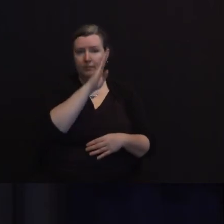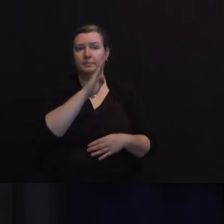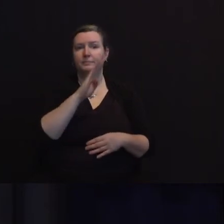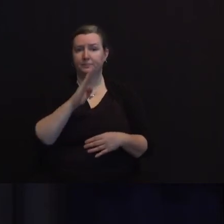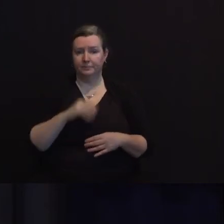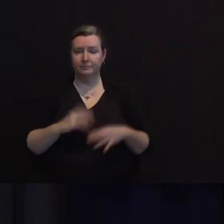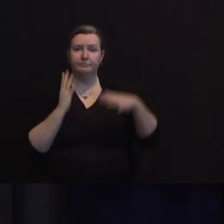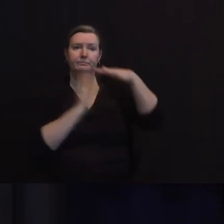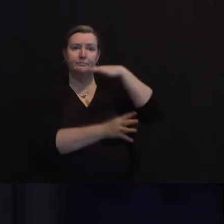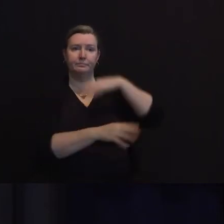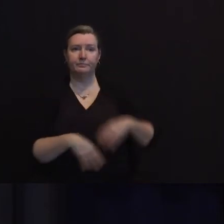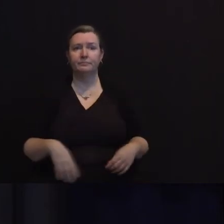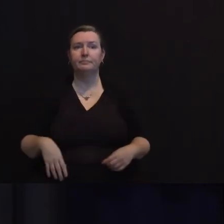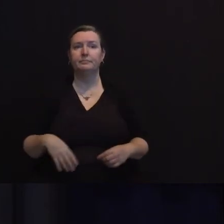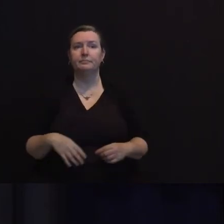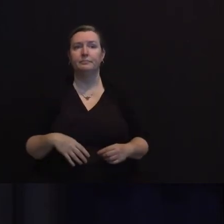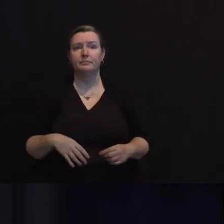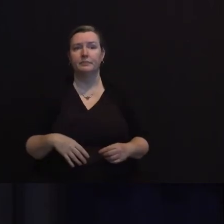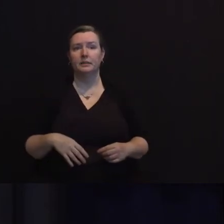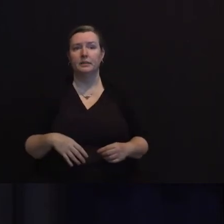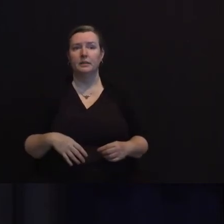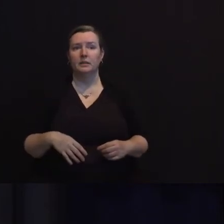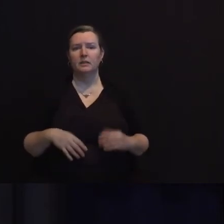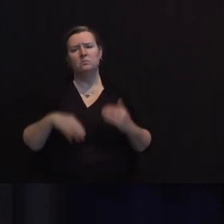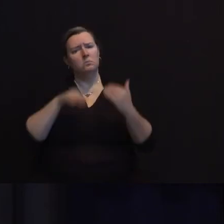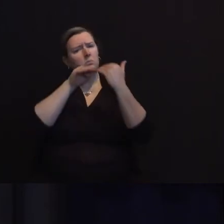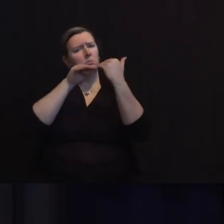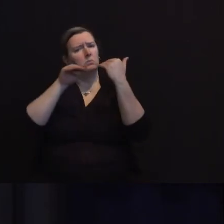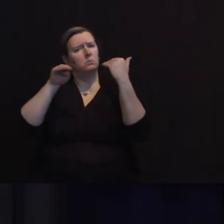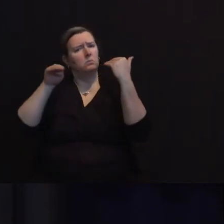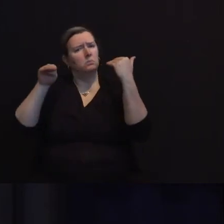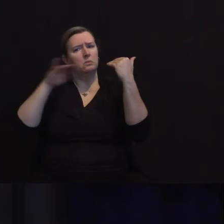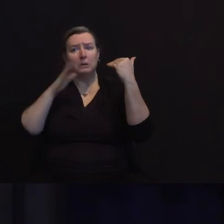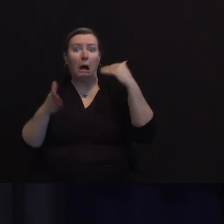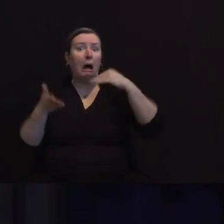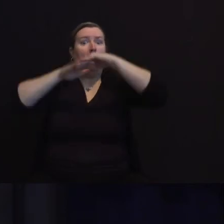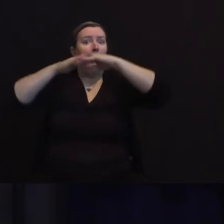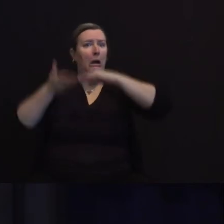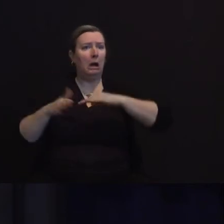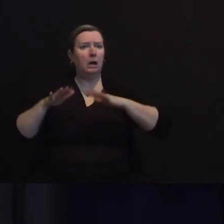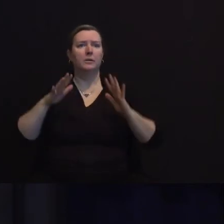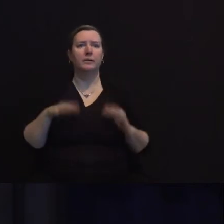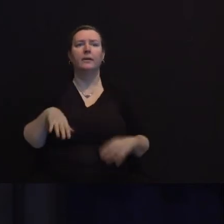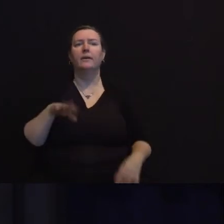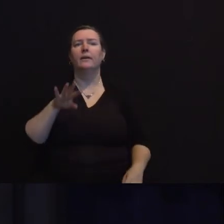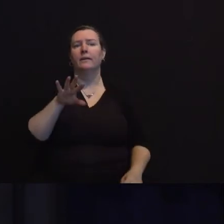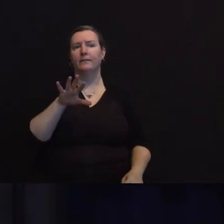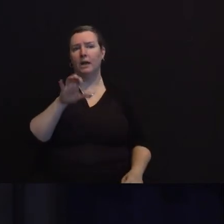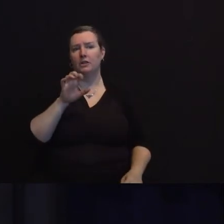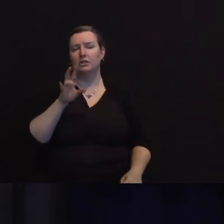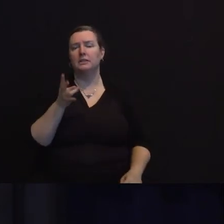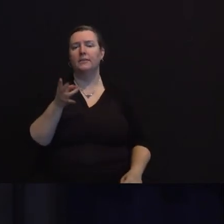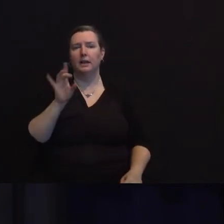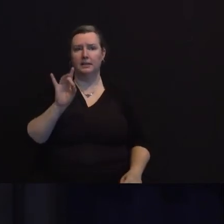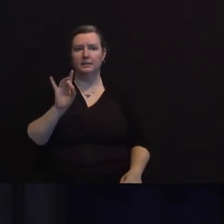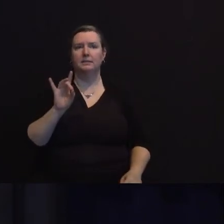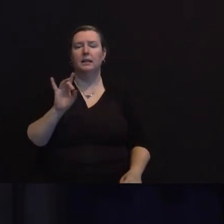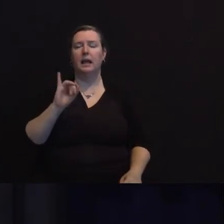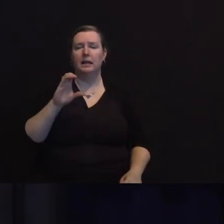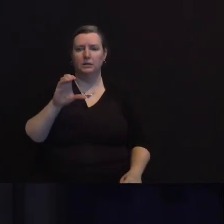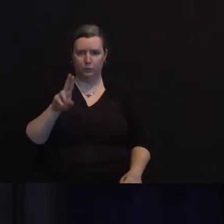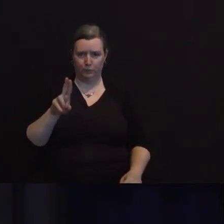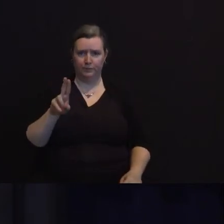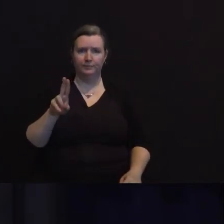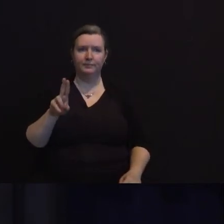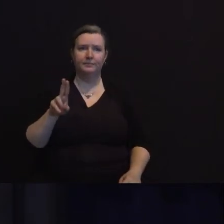hospitalizations are staying pretty steady. There are 578 individuals in critical care and 70% of them on